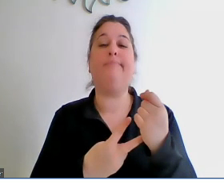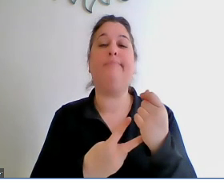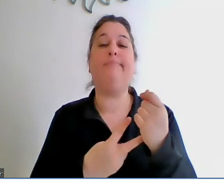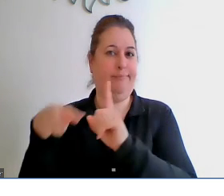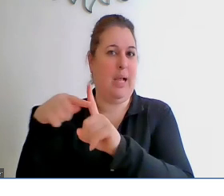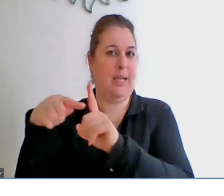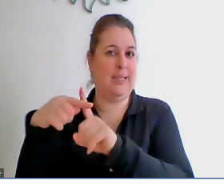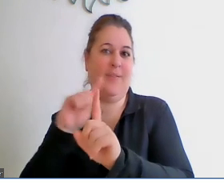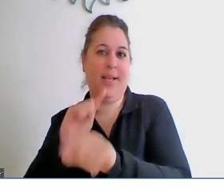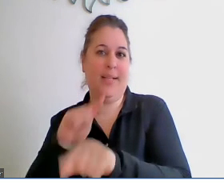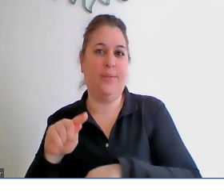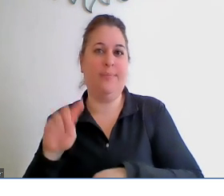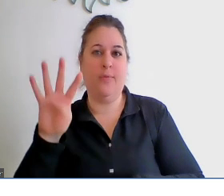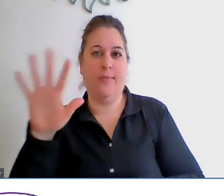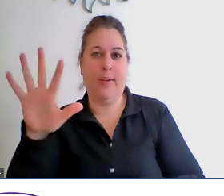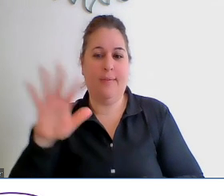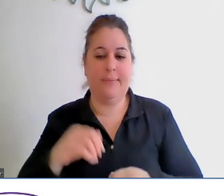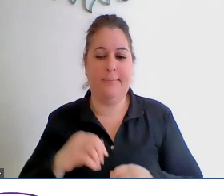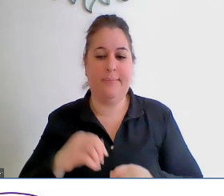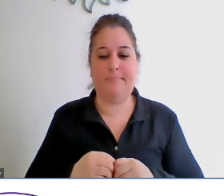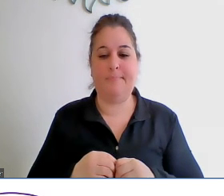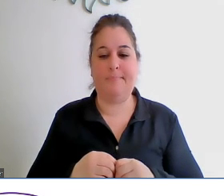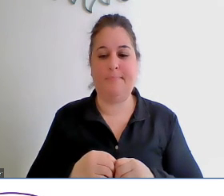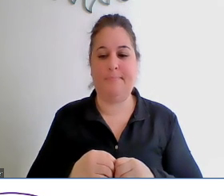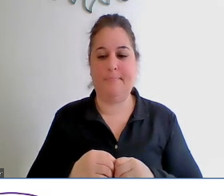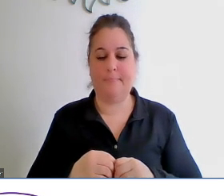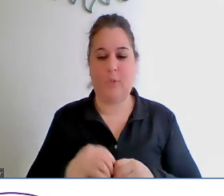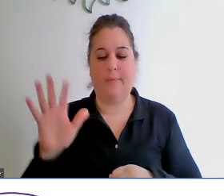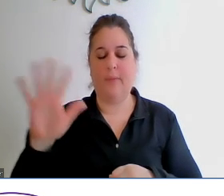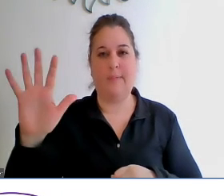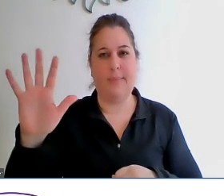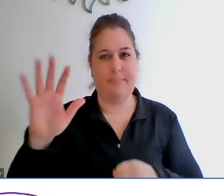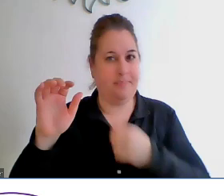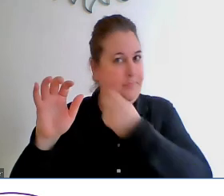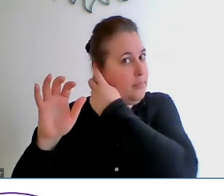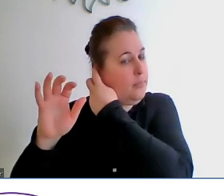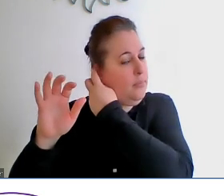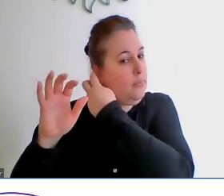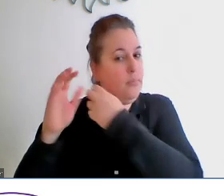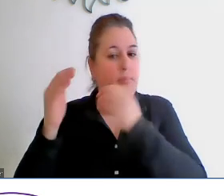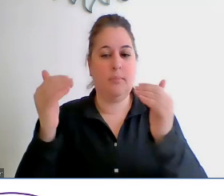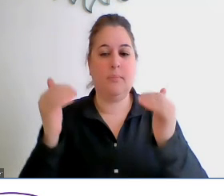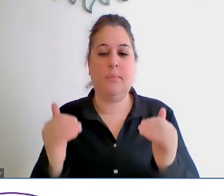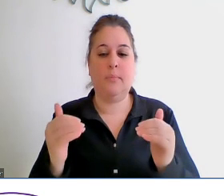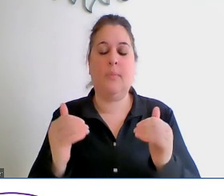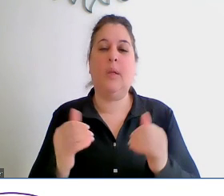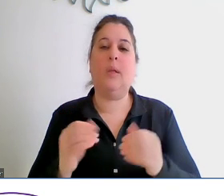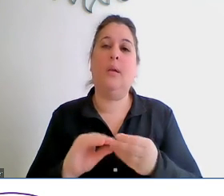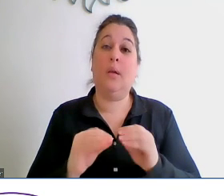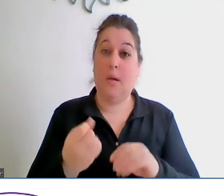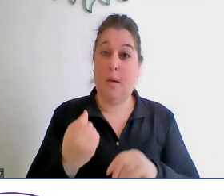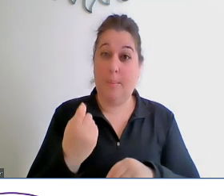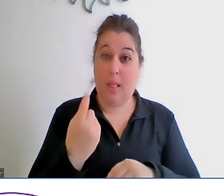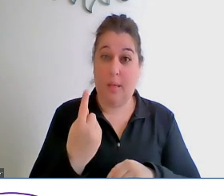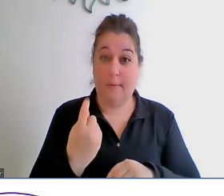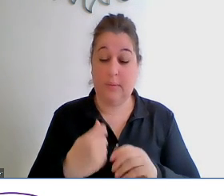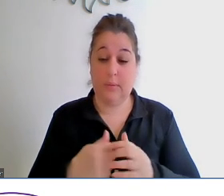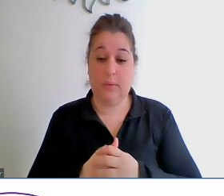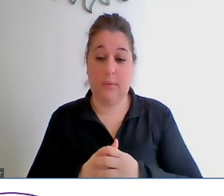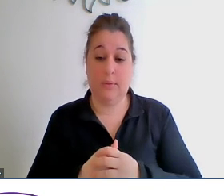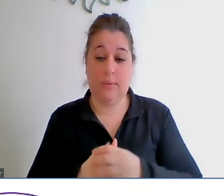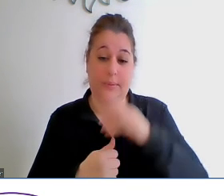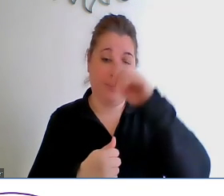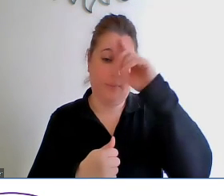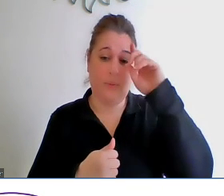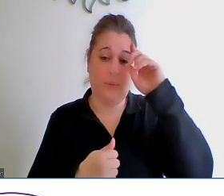Same signs, cross off, I get positive. All right, 8 divided by 12. Ooh, well, I can't do 8 divided by